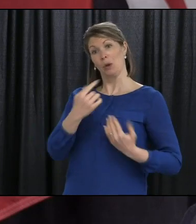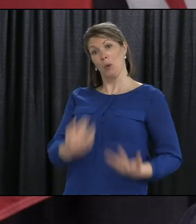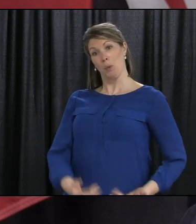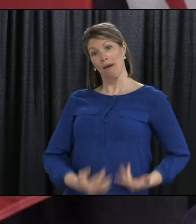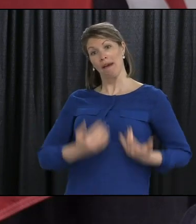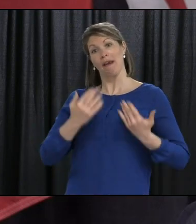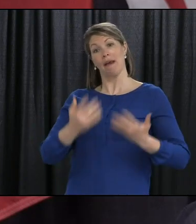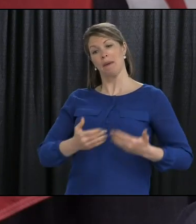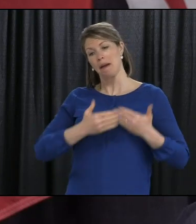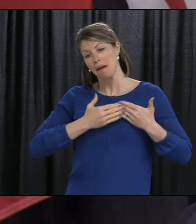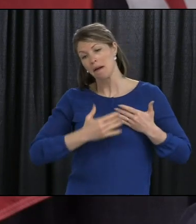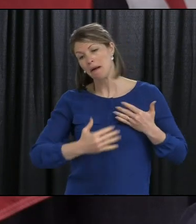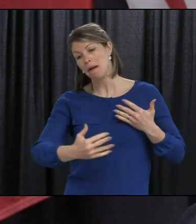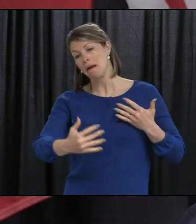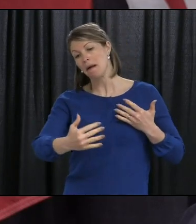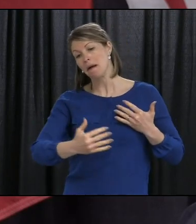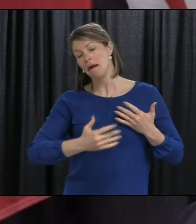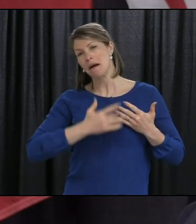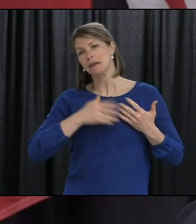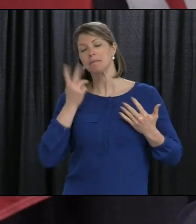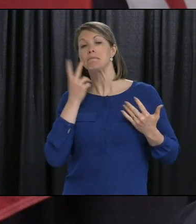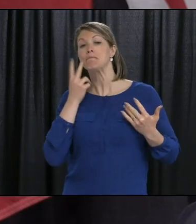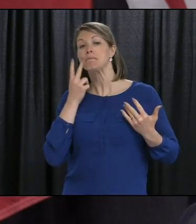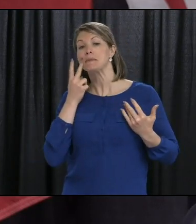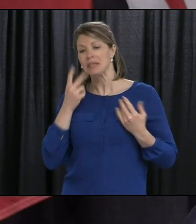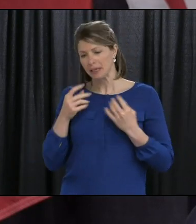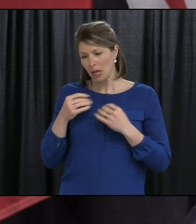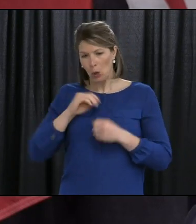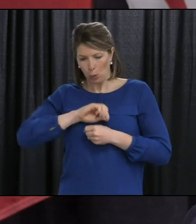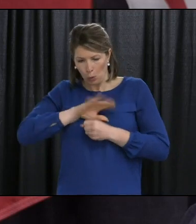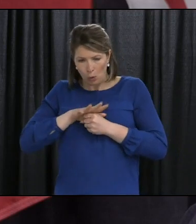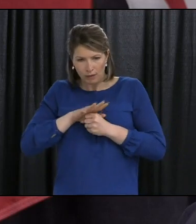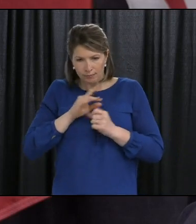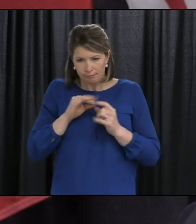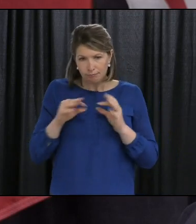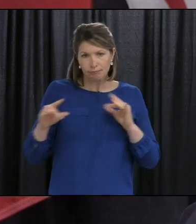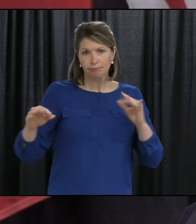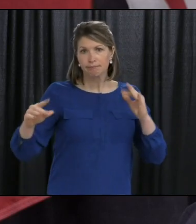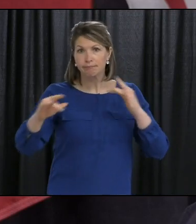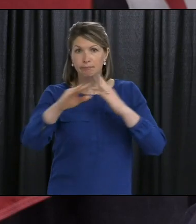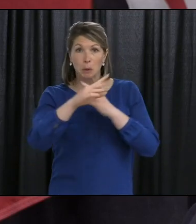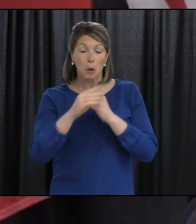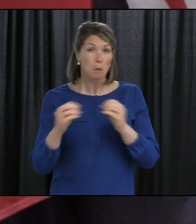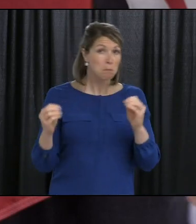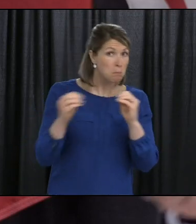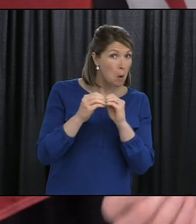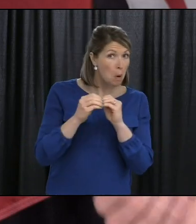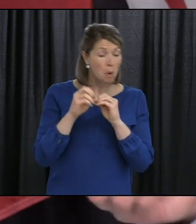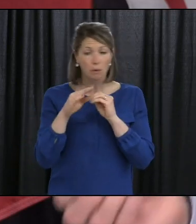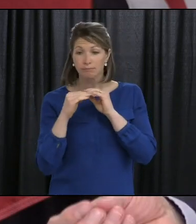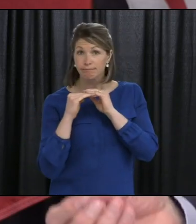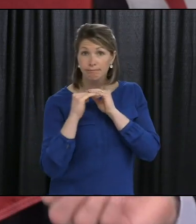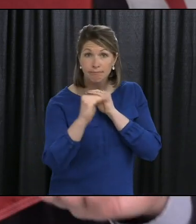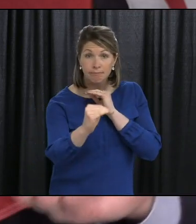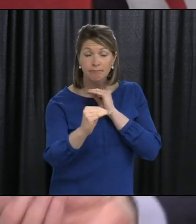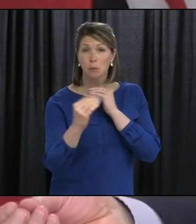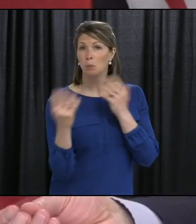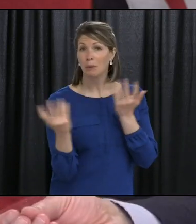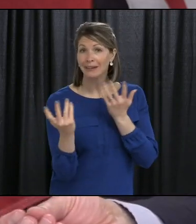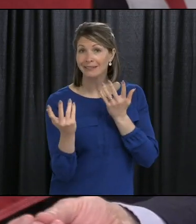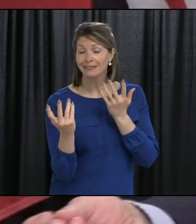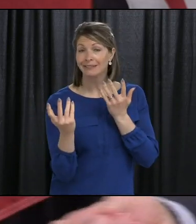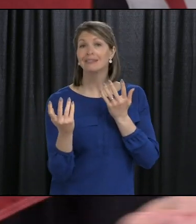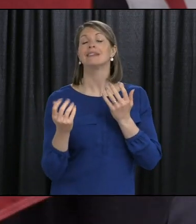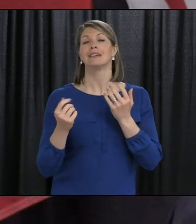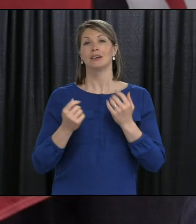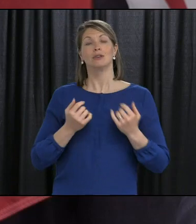virus. And, there's a time for monitoring, there's a time for reassessment. But, you only open up your borders when you do not expose your